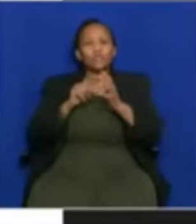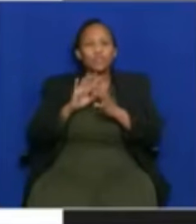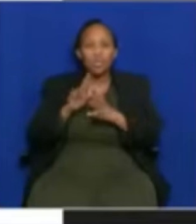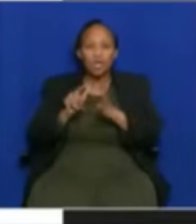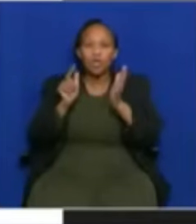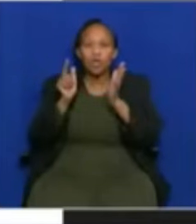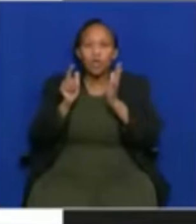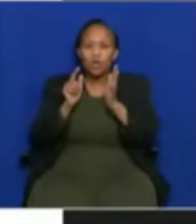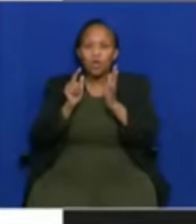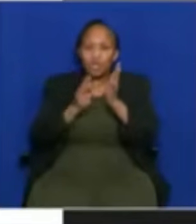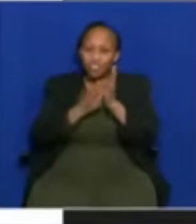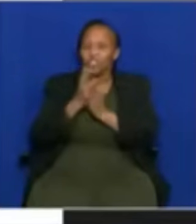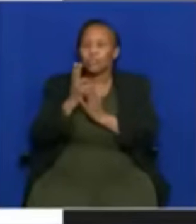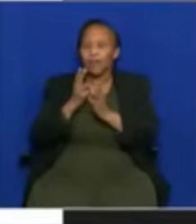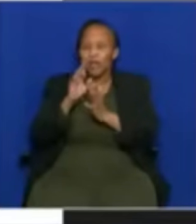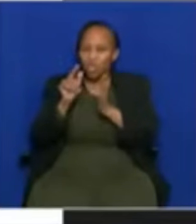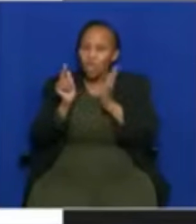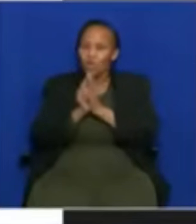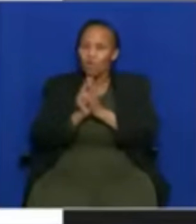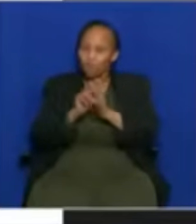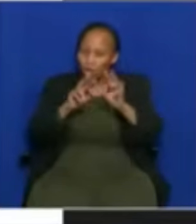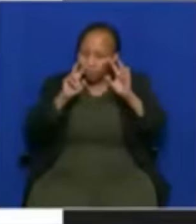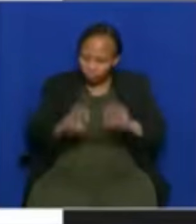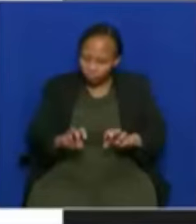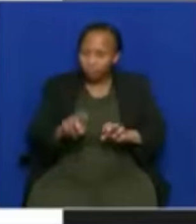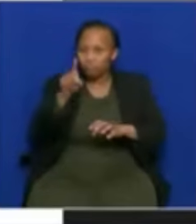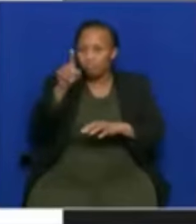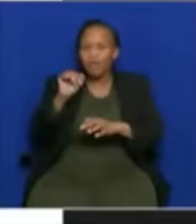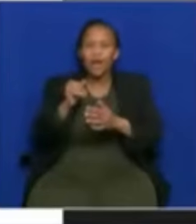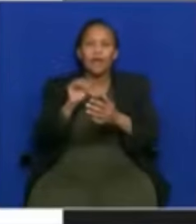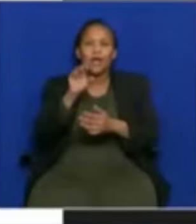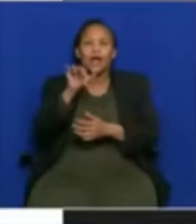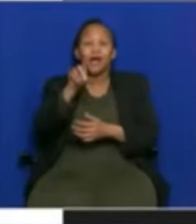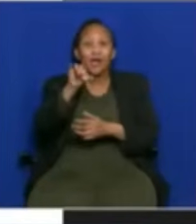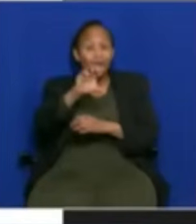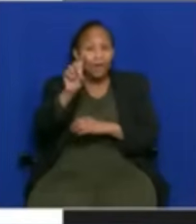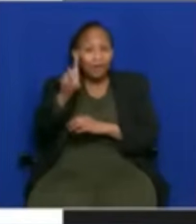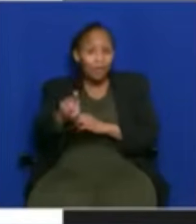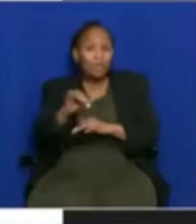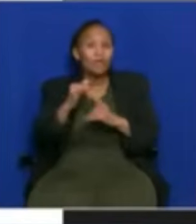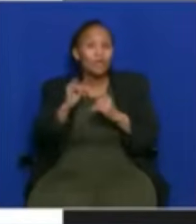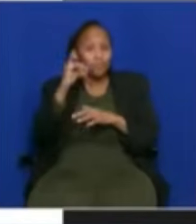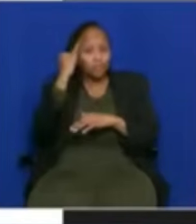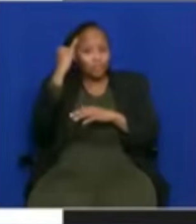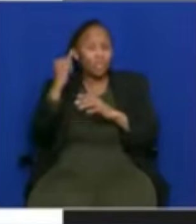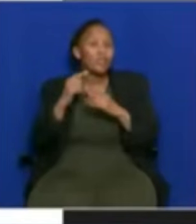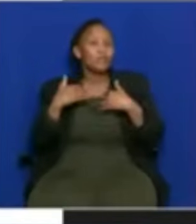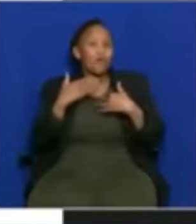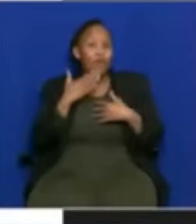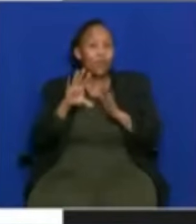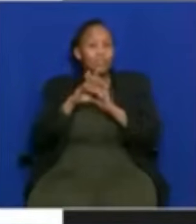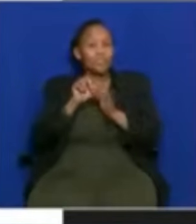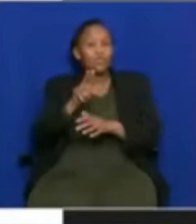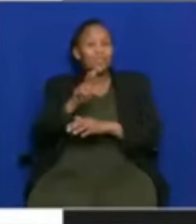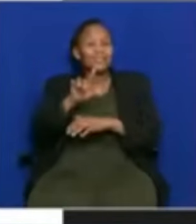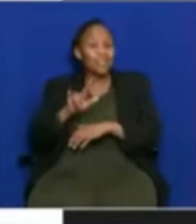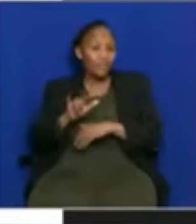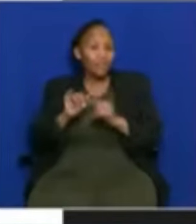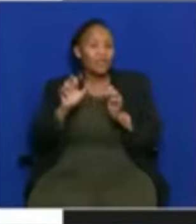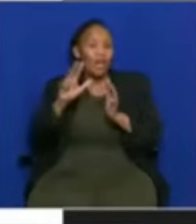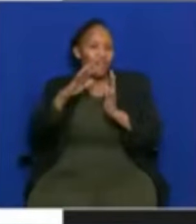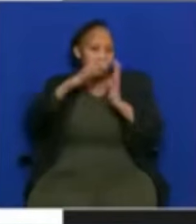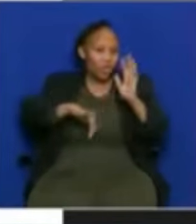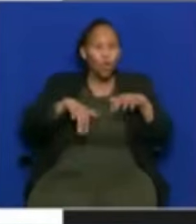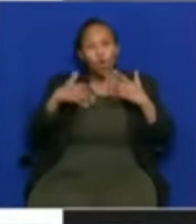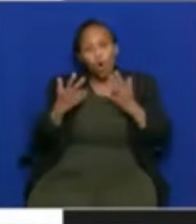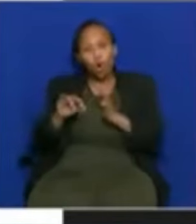by IDEC as initiated by a Section 27 affidavit or in terms of Section 28 1A? Is that what you're telling